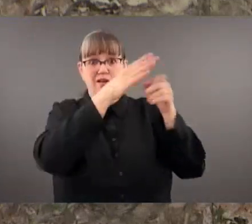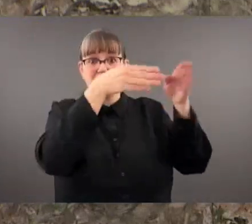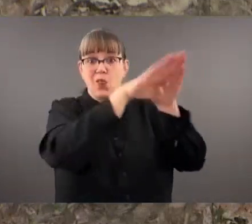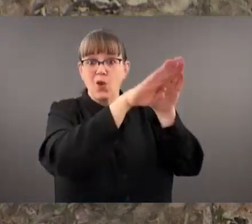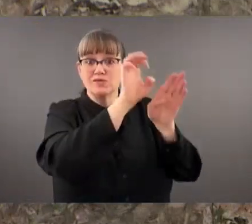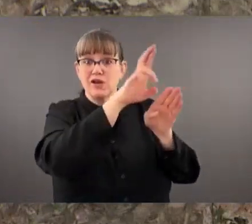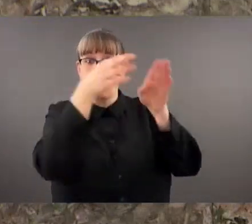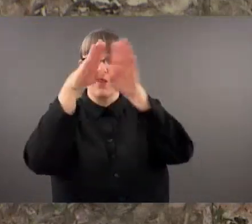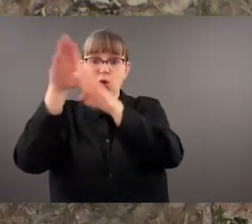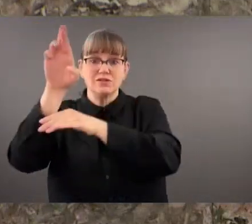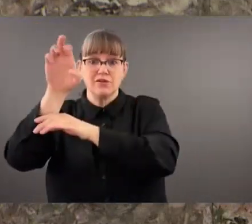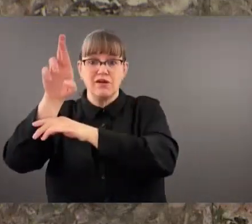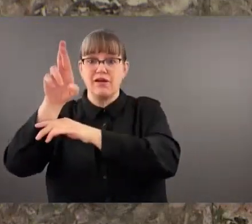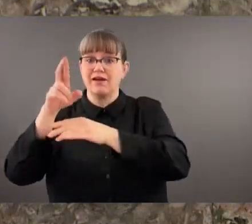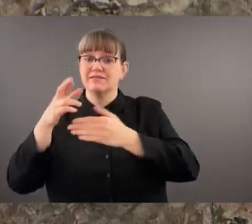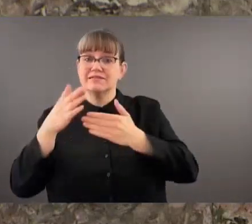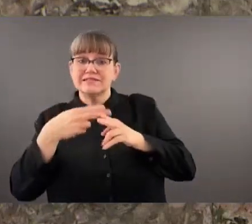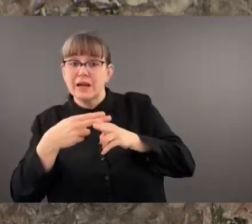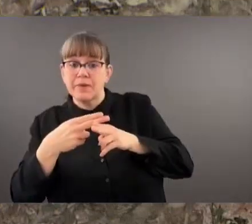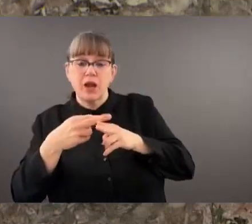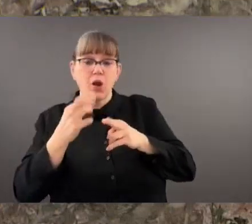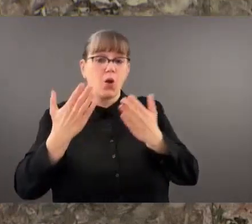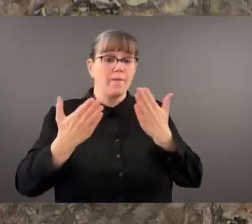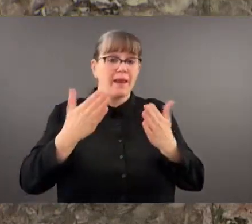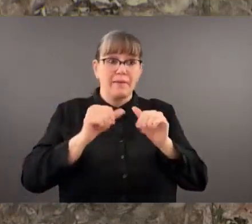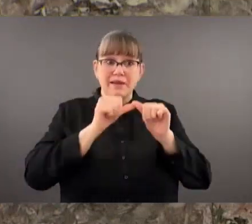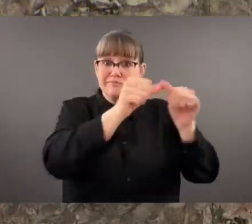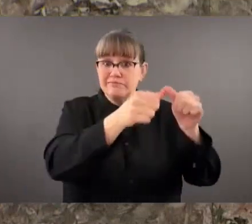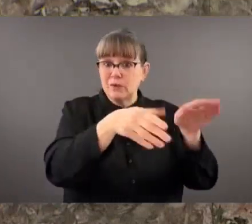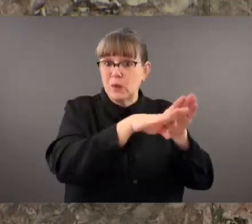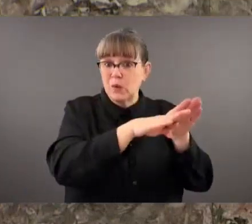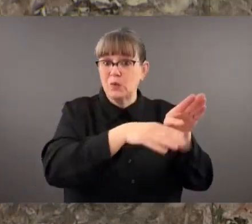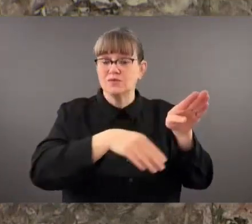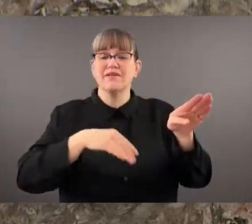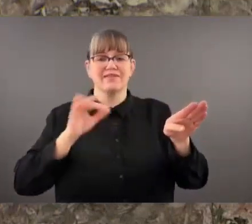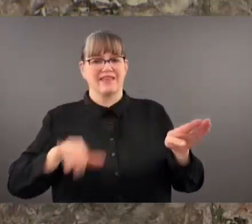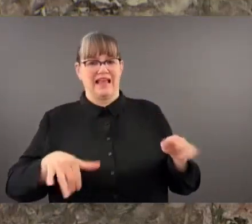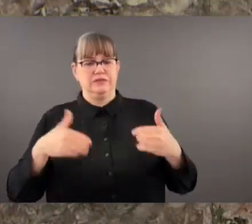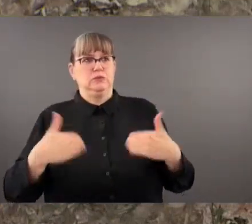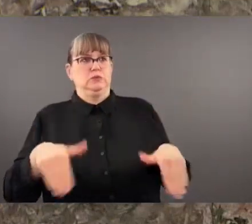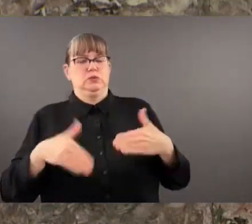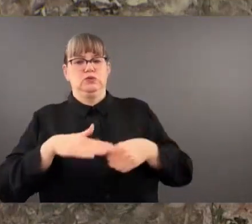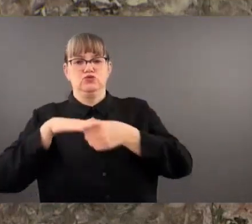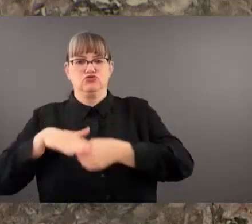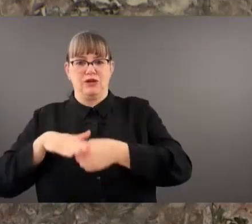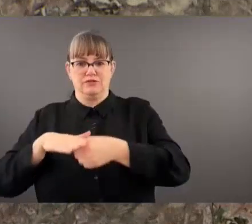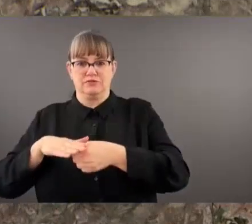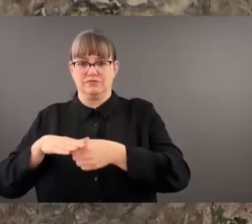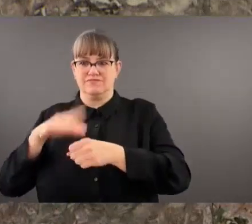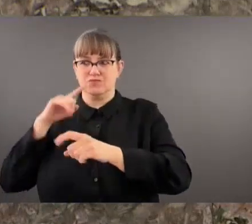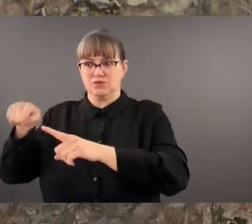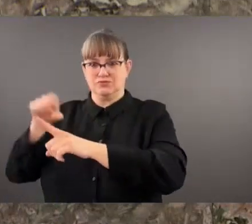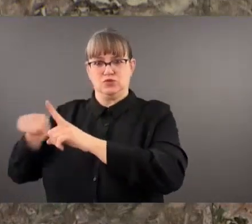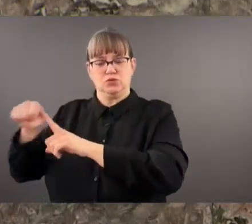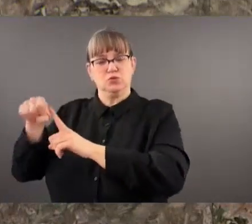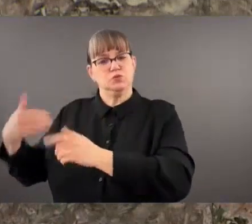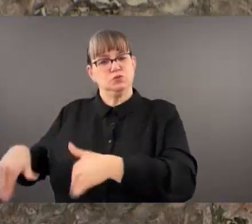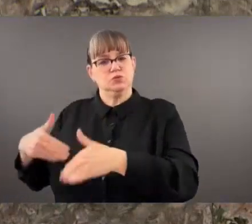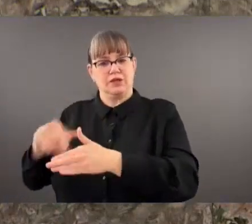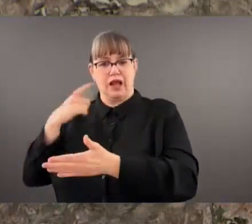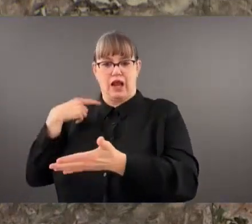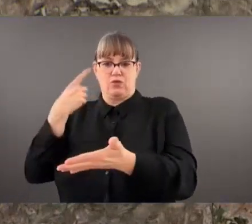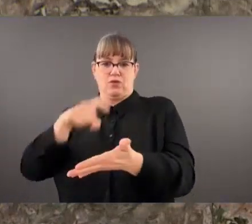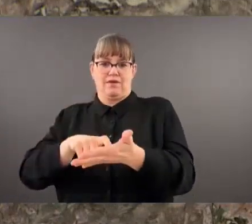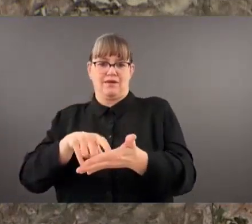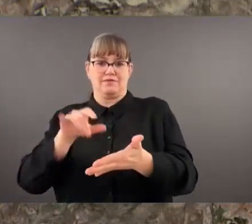an extremely stressful situation and creates a lot of anxiety. I recognize that. We all recognize that. That's why